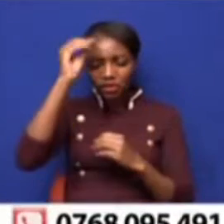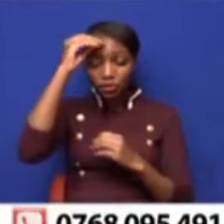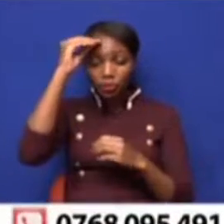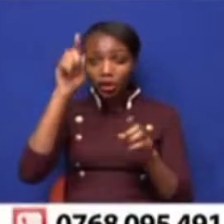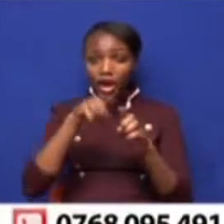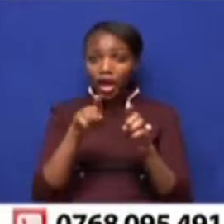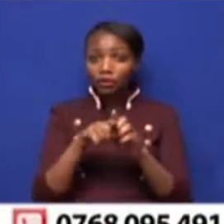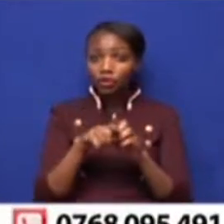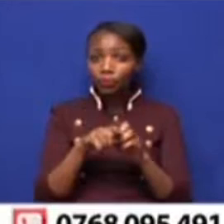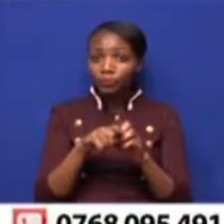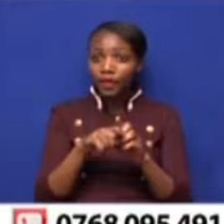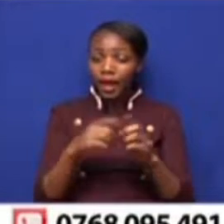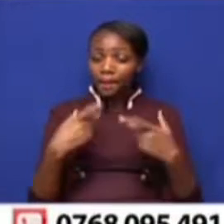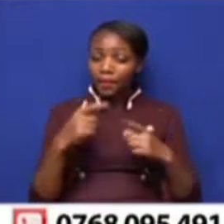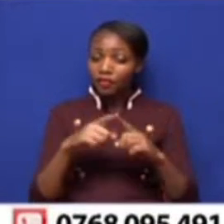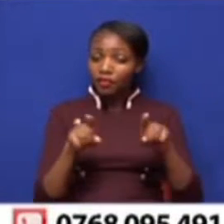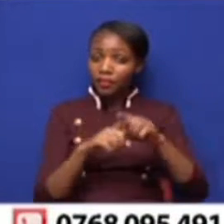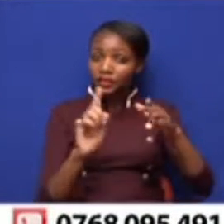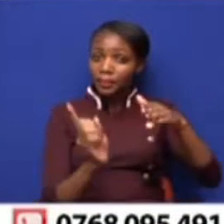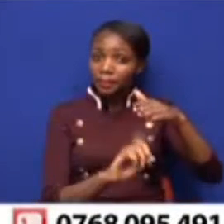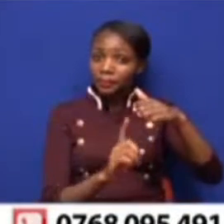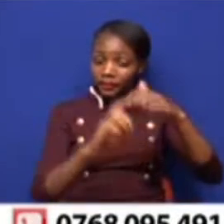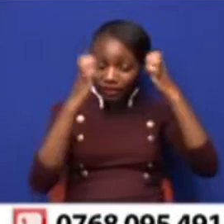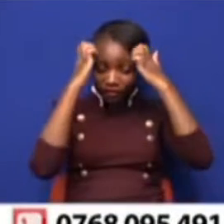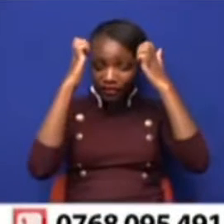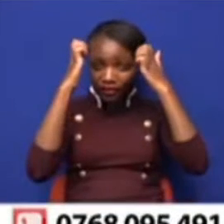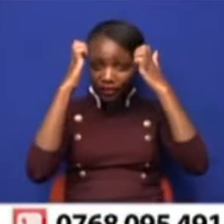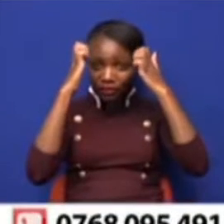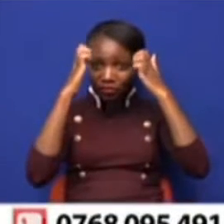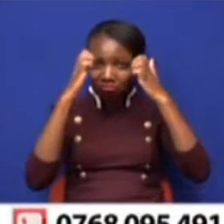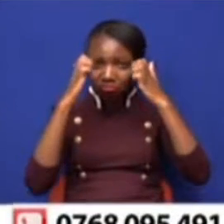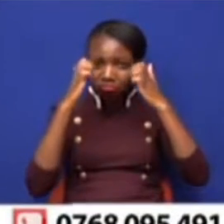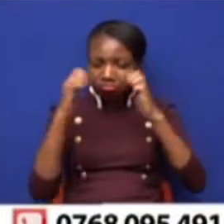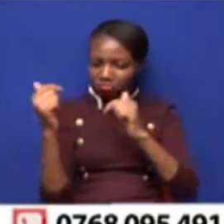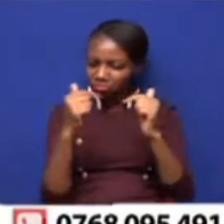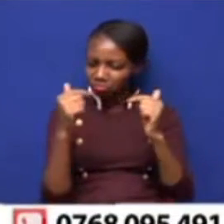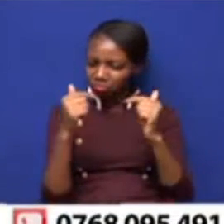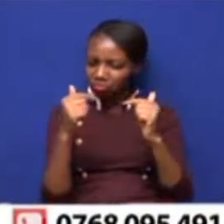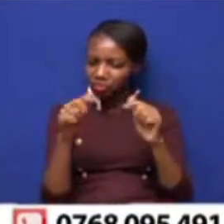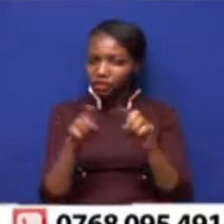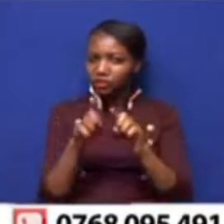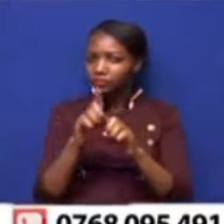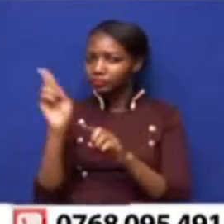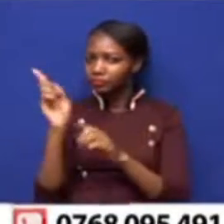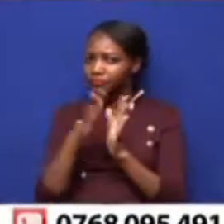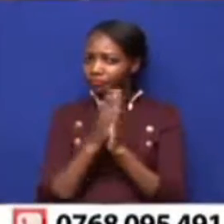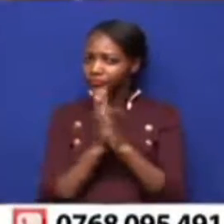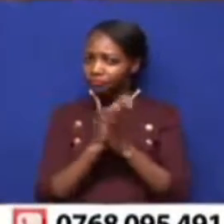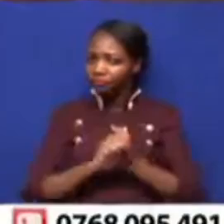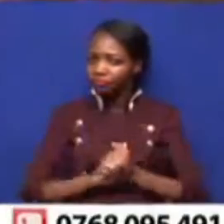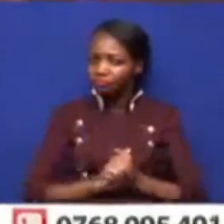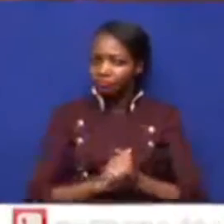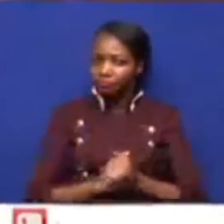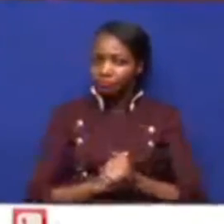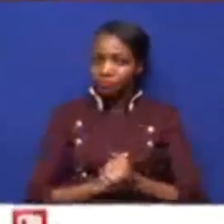different stakeholders in the education sector seemingly differing. Andrin Kilemi tells us why.